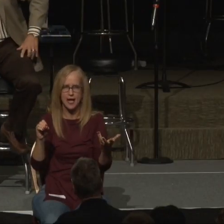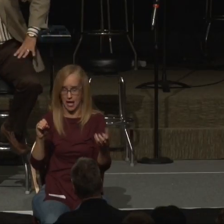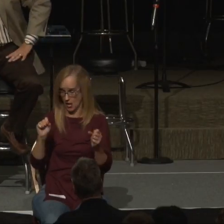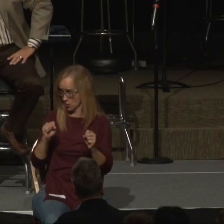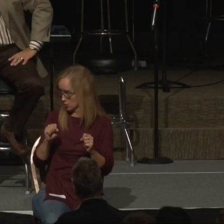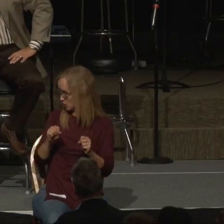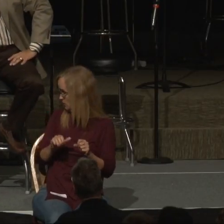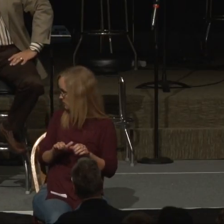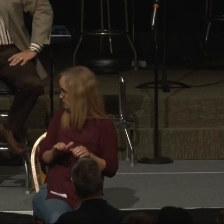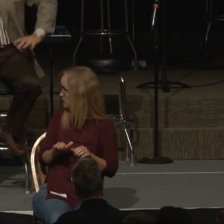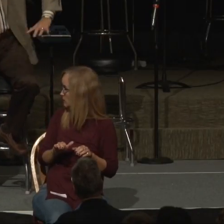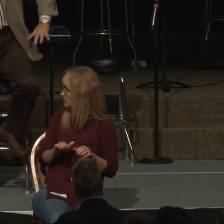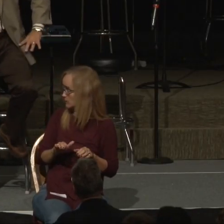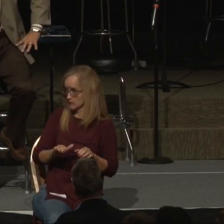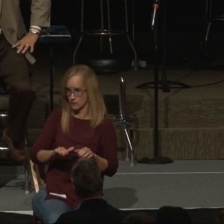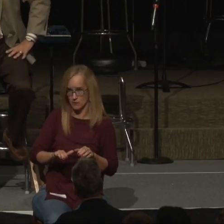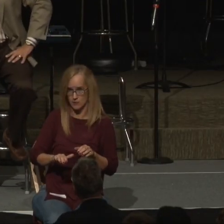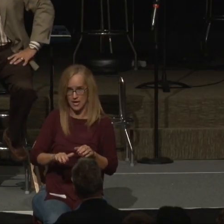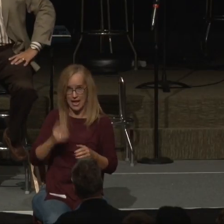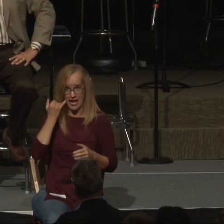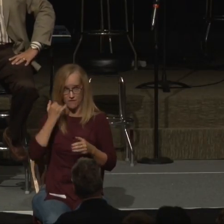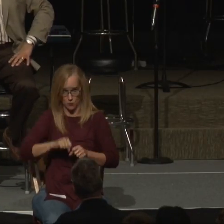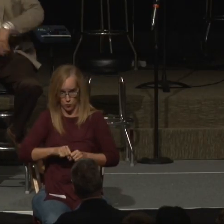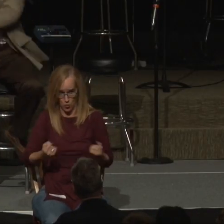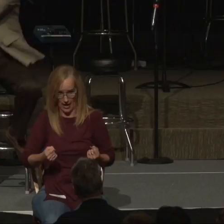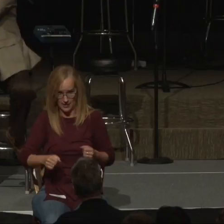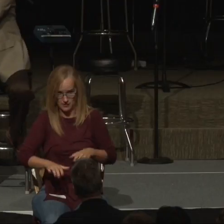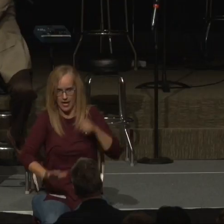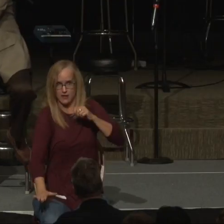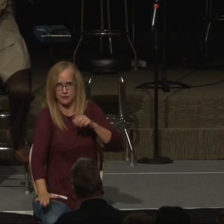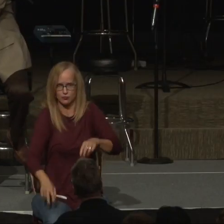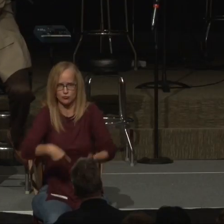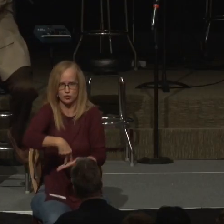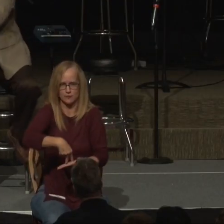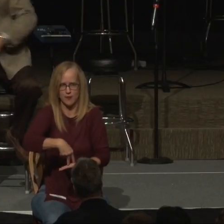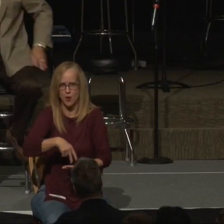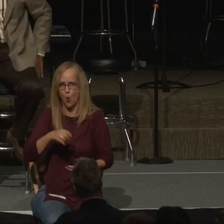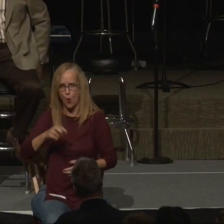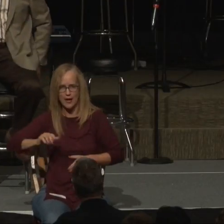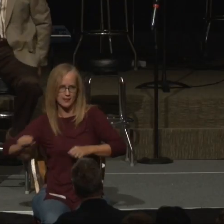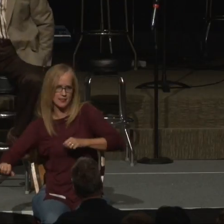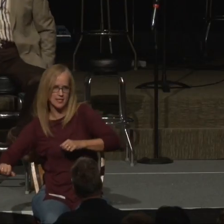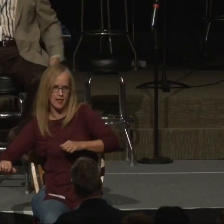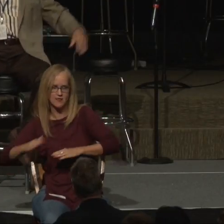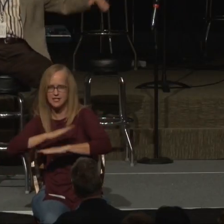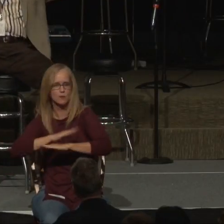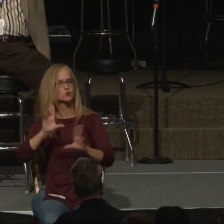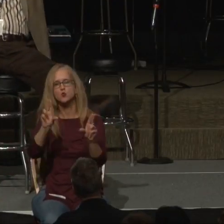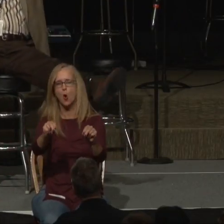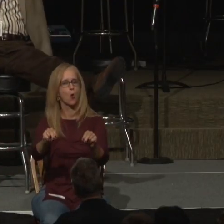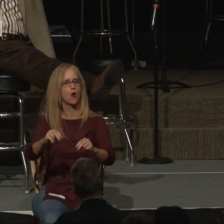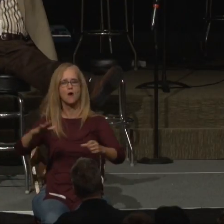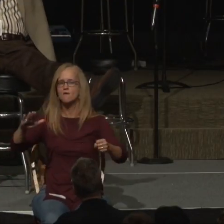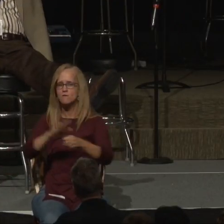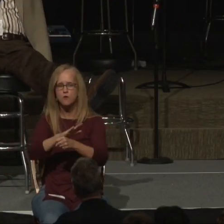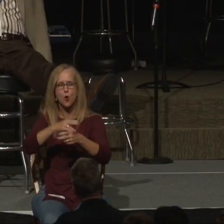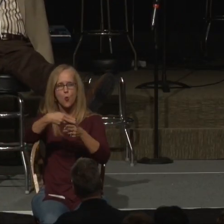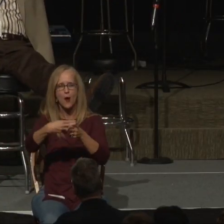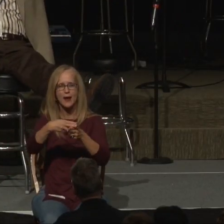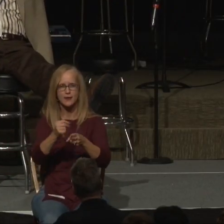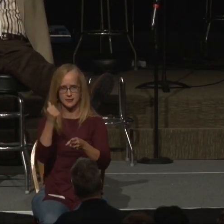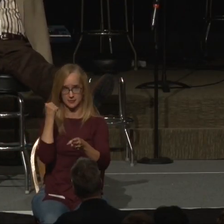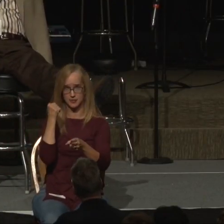my foot down kind of like this. If the chair gives way, I can jump up. I could maybe lean against the table. But this, my friends, is full